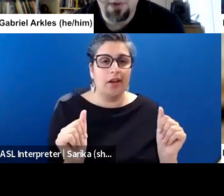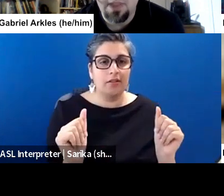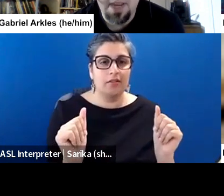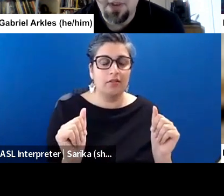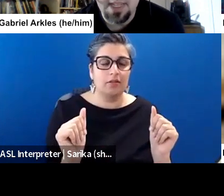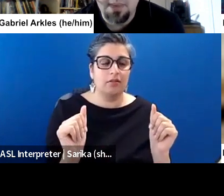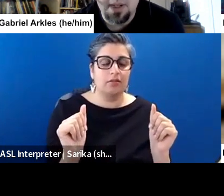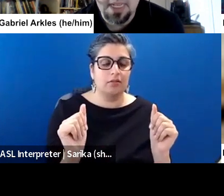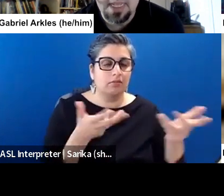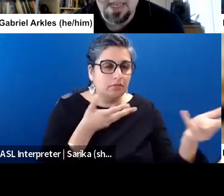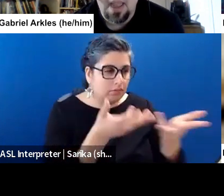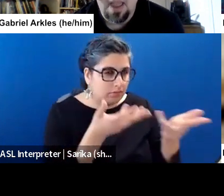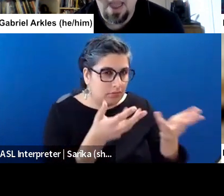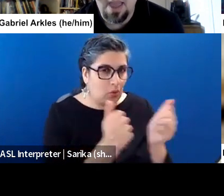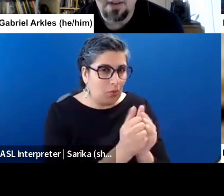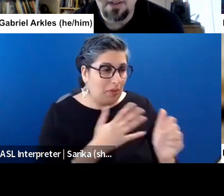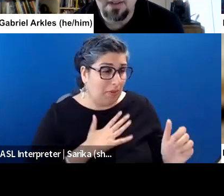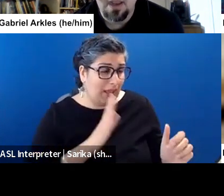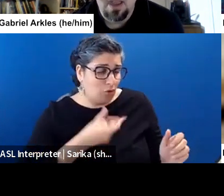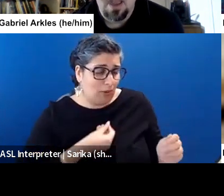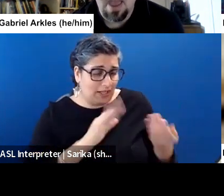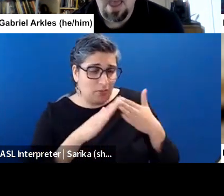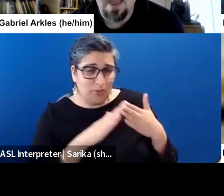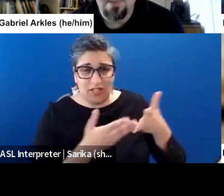trying to work with my trans communities,